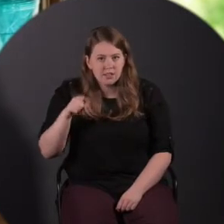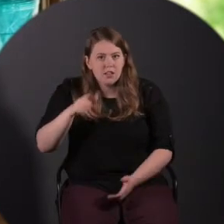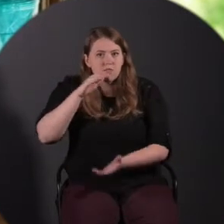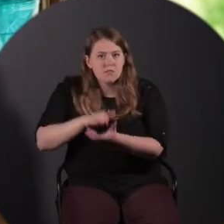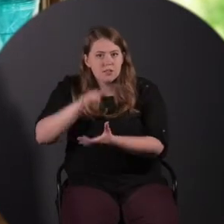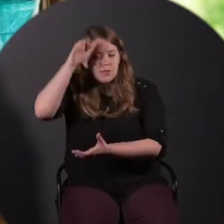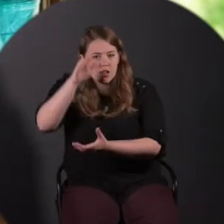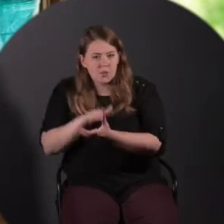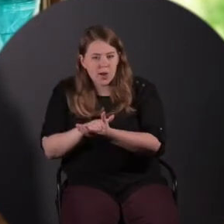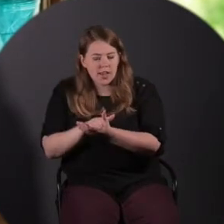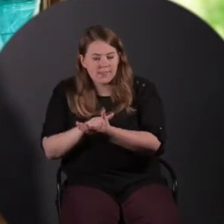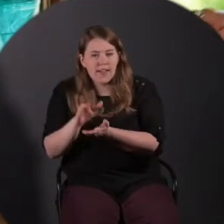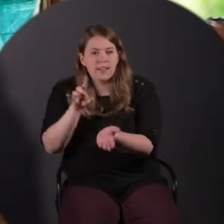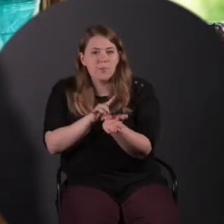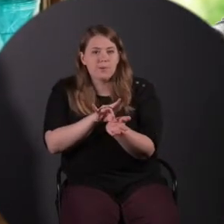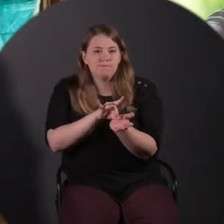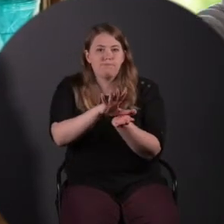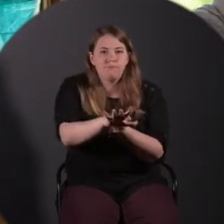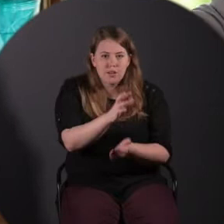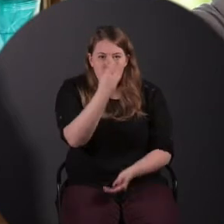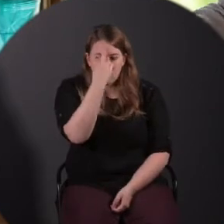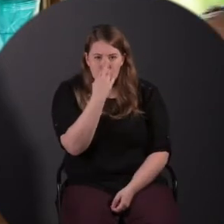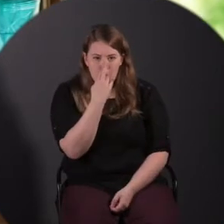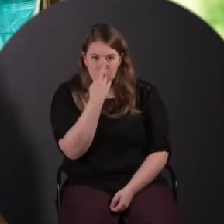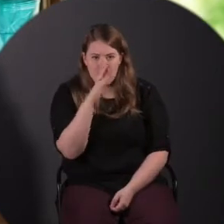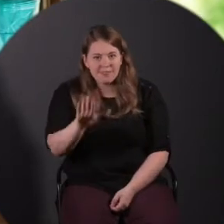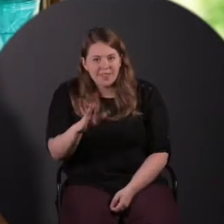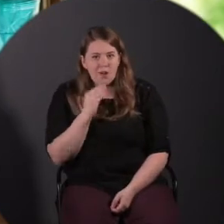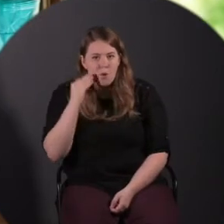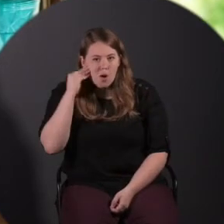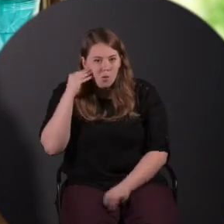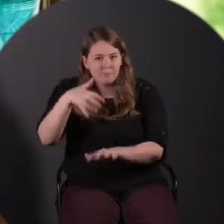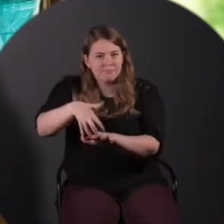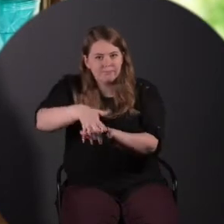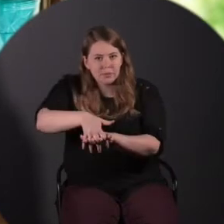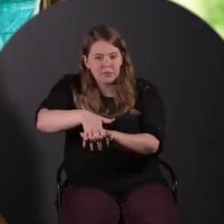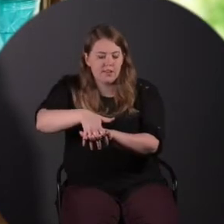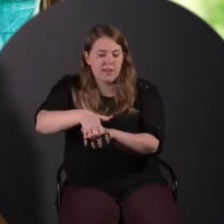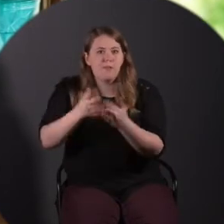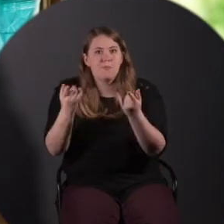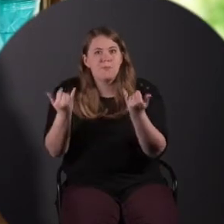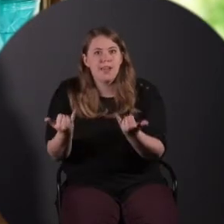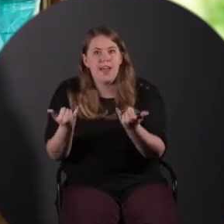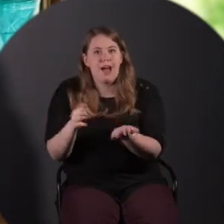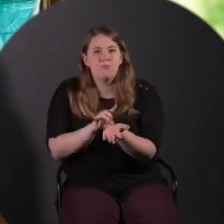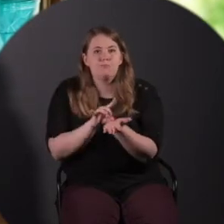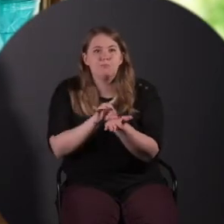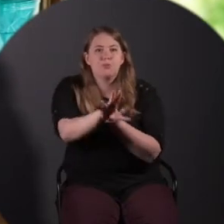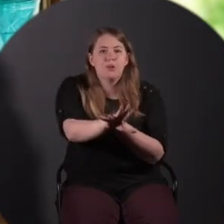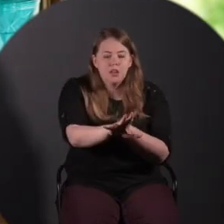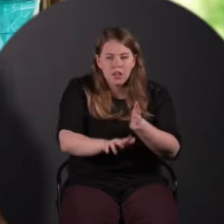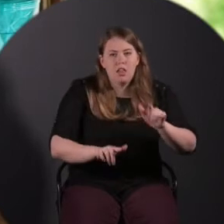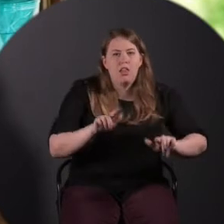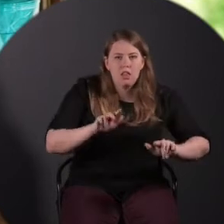Rome by Emperor Claudius. They were forced to leave the place that they're rooted. They have no idea where they're going. They have no stability. They're